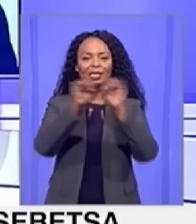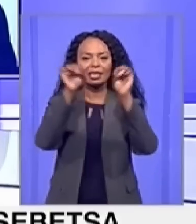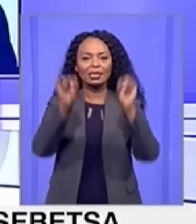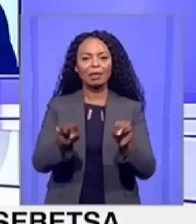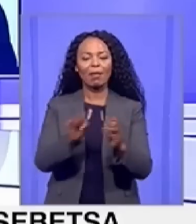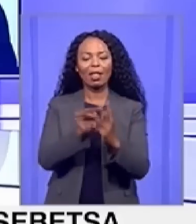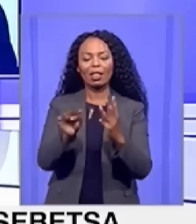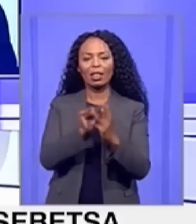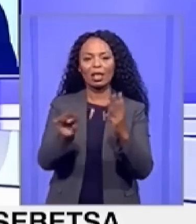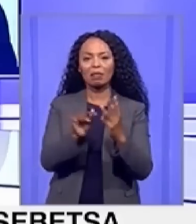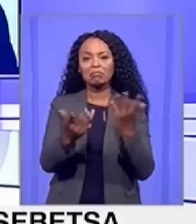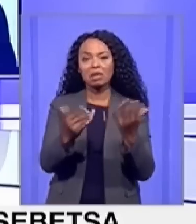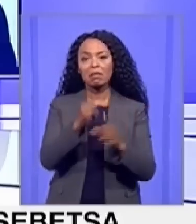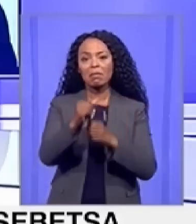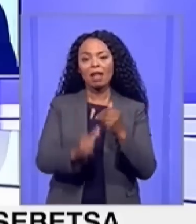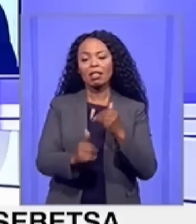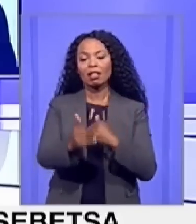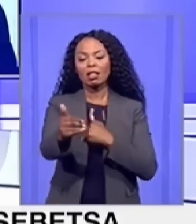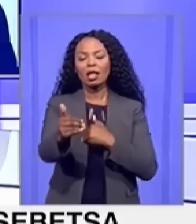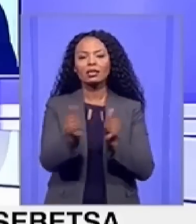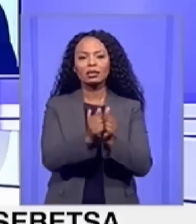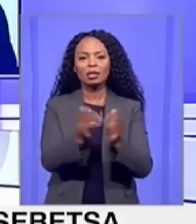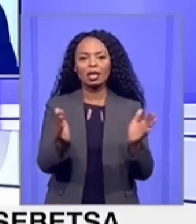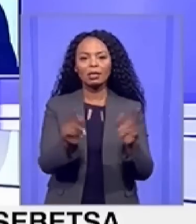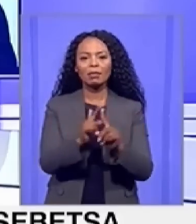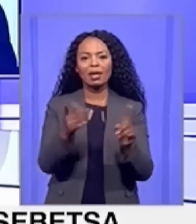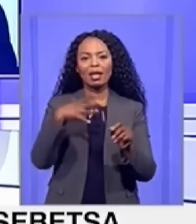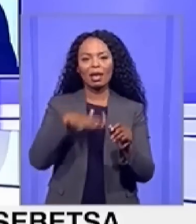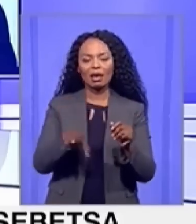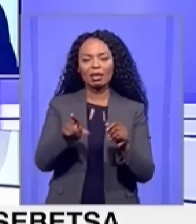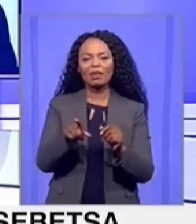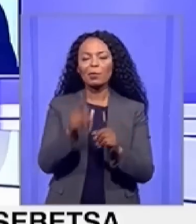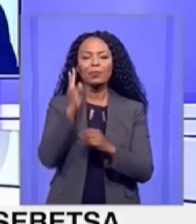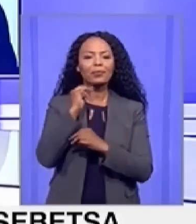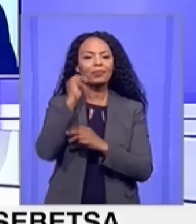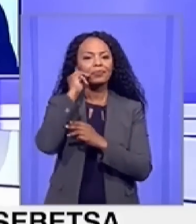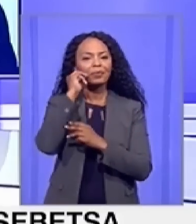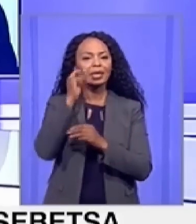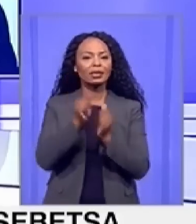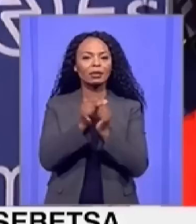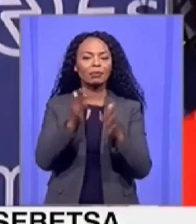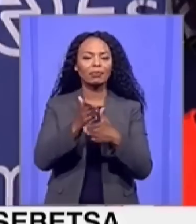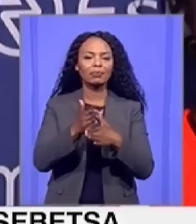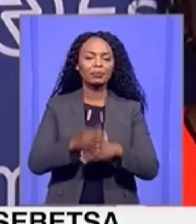qala ho sebetsa kgweding e tlang ha ya boraro yona e tla sebetsa ka Pudungwana.